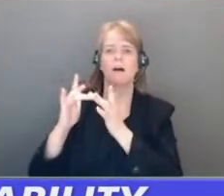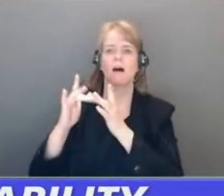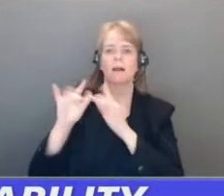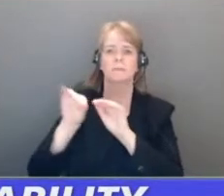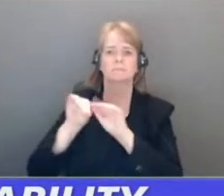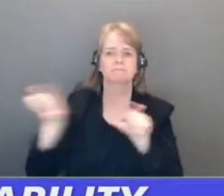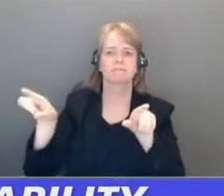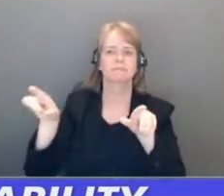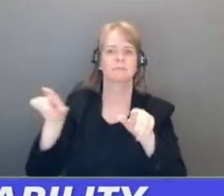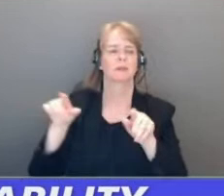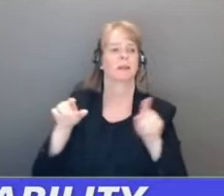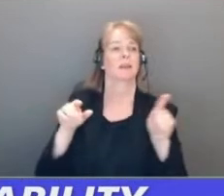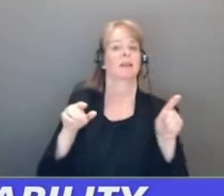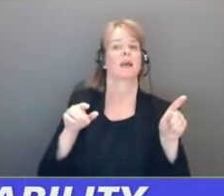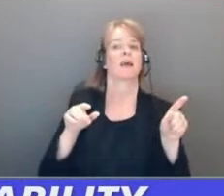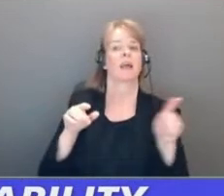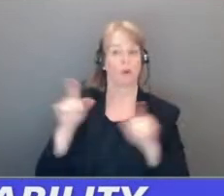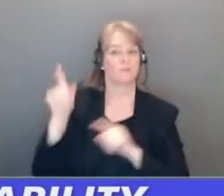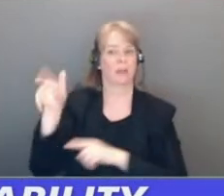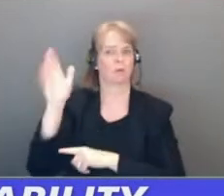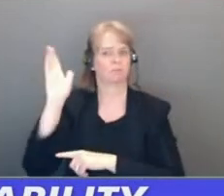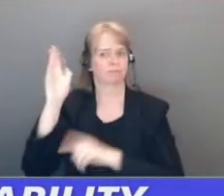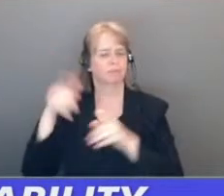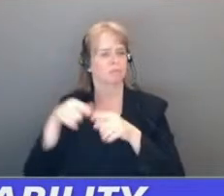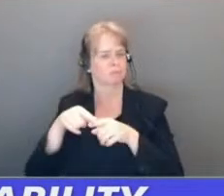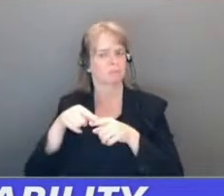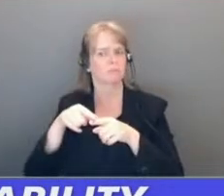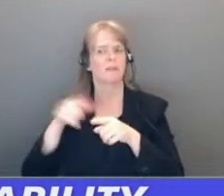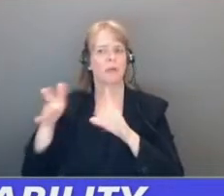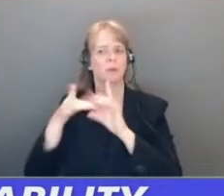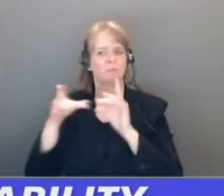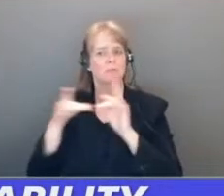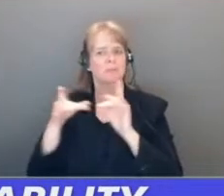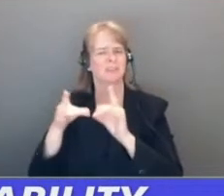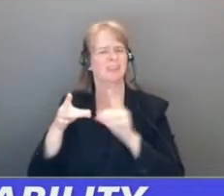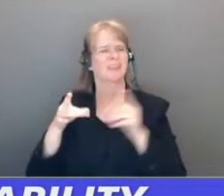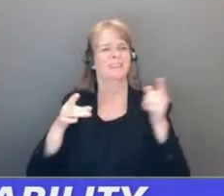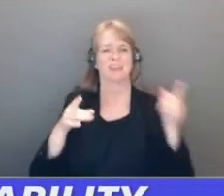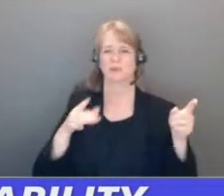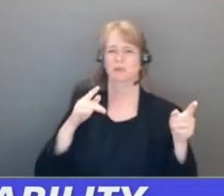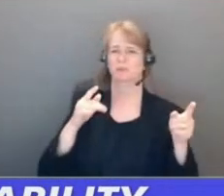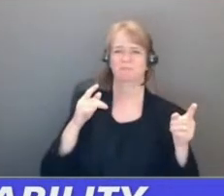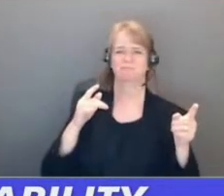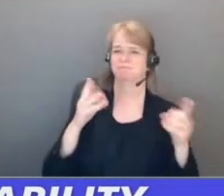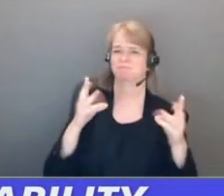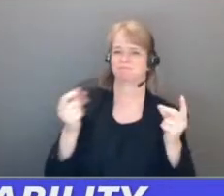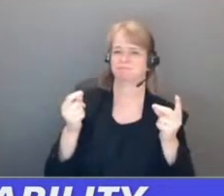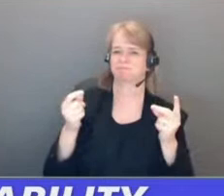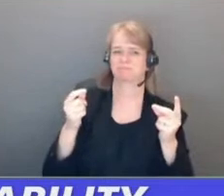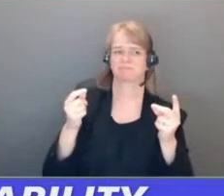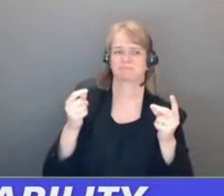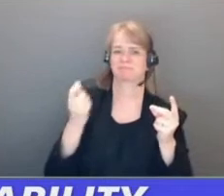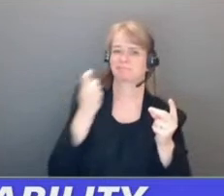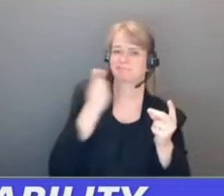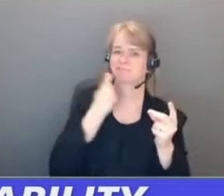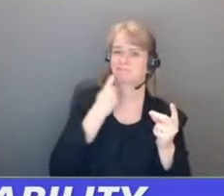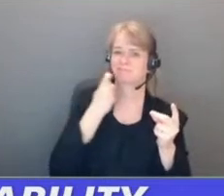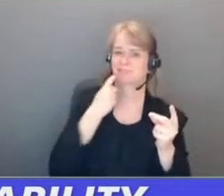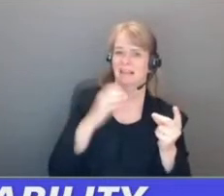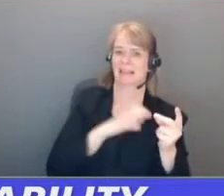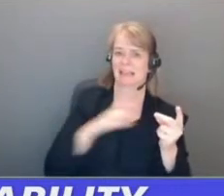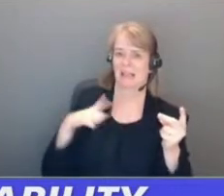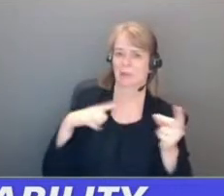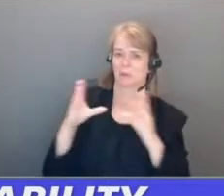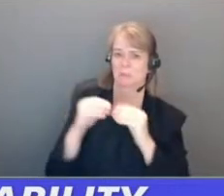the meeting to an end. I'm sure this was not the way you intended to end the last council meeting. Could you tell us